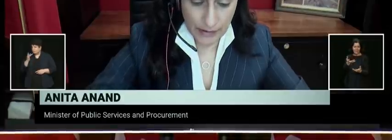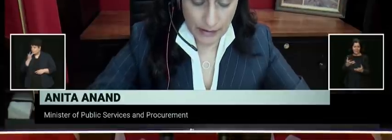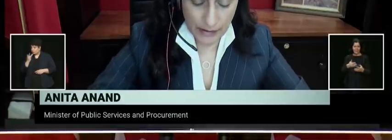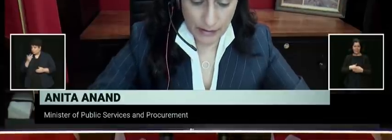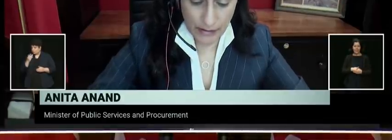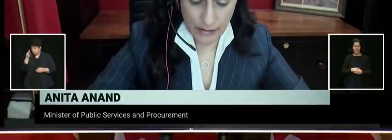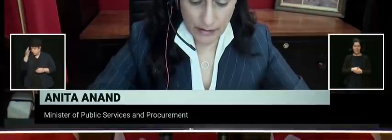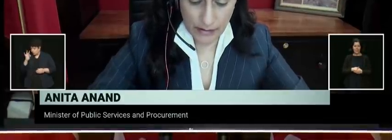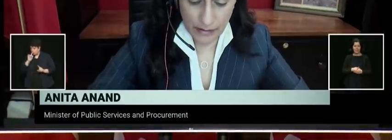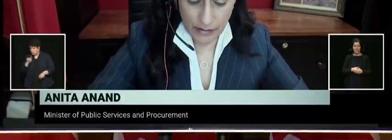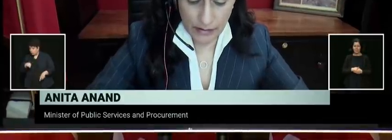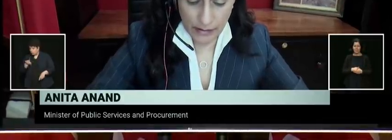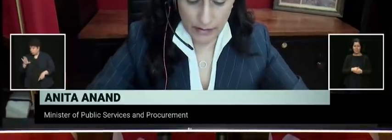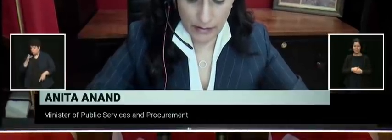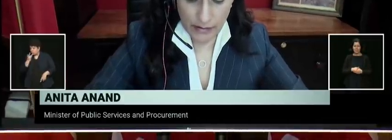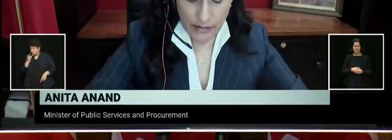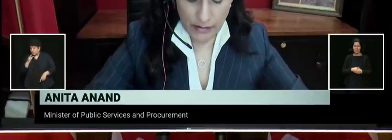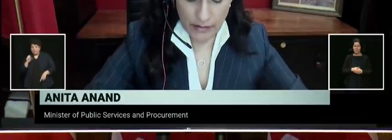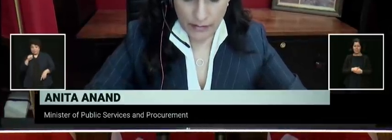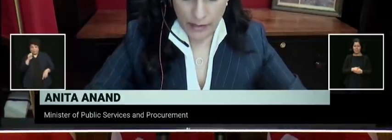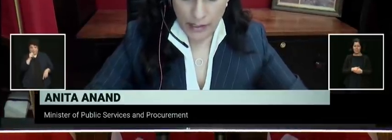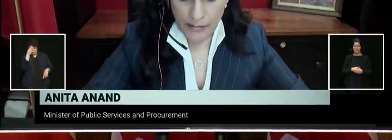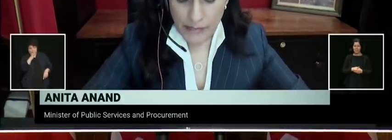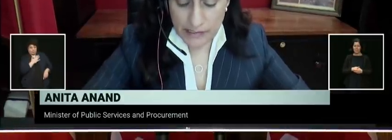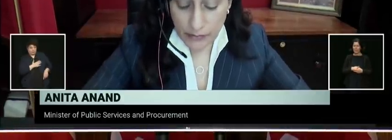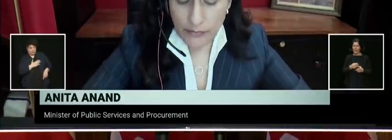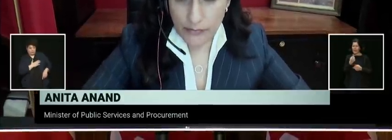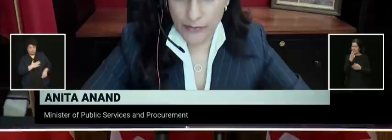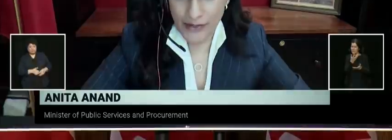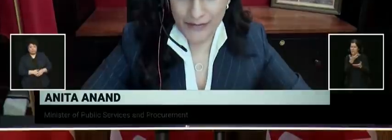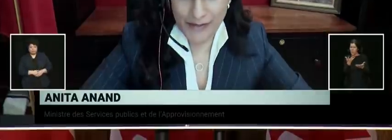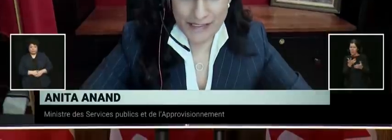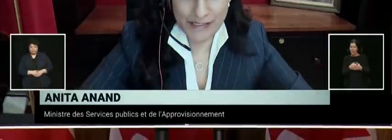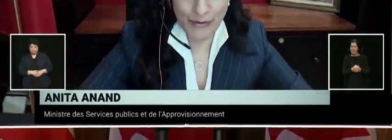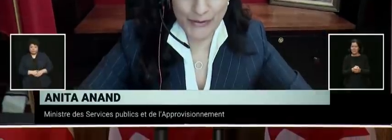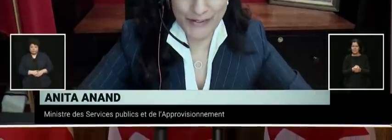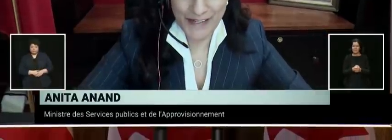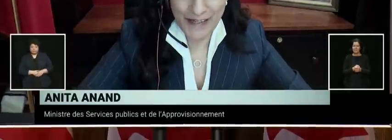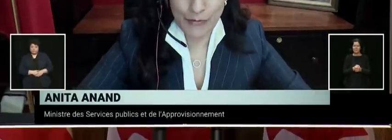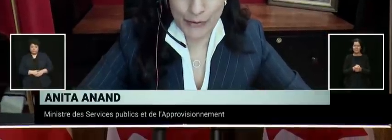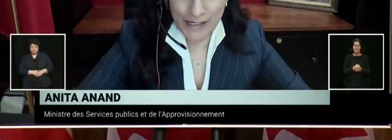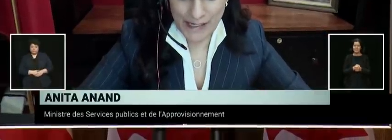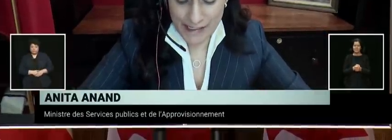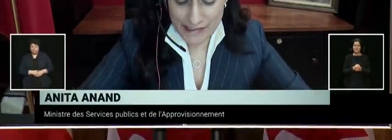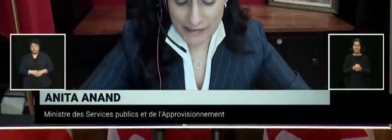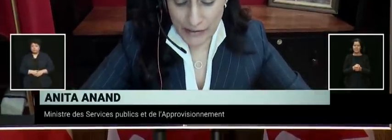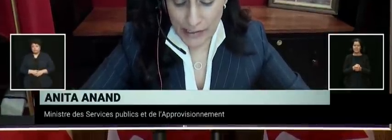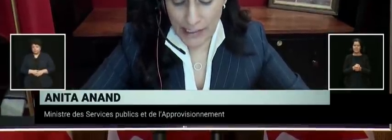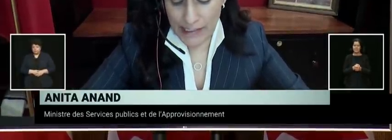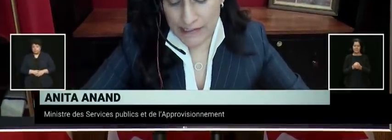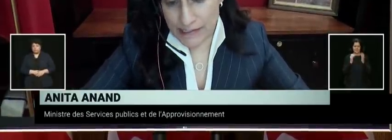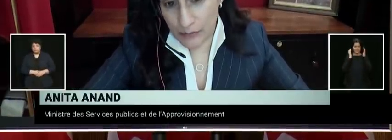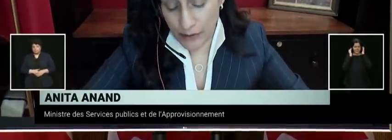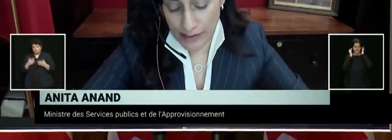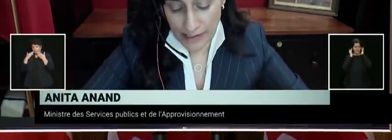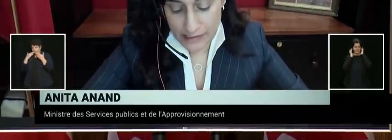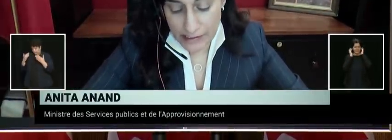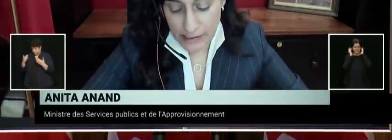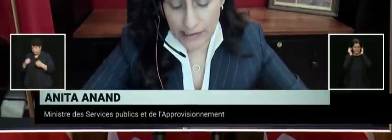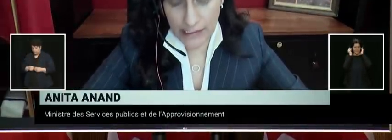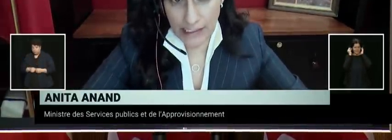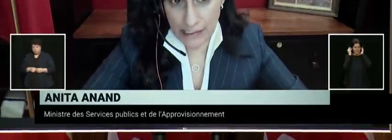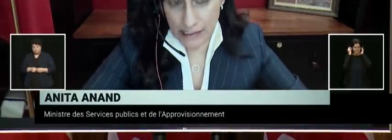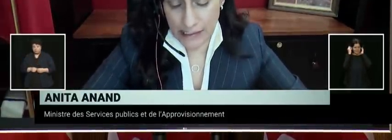En français. Oui, en français. Merci beaucoup. Oui, merci beaucoup pour la question. Laissez-moi